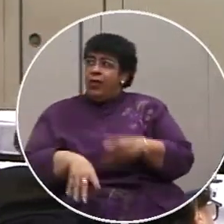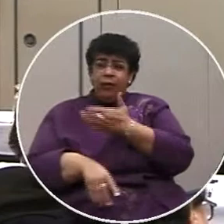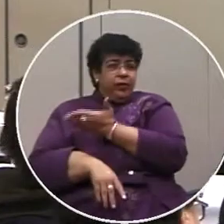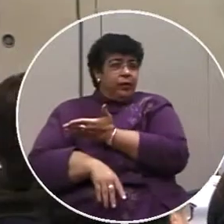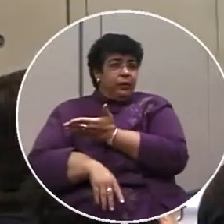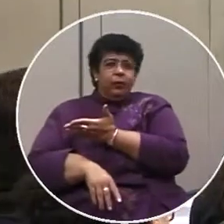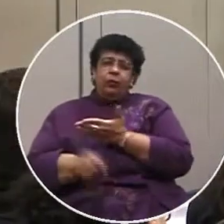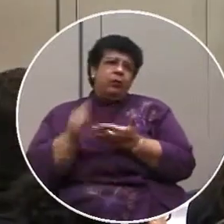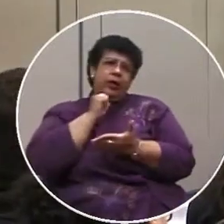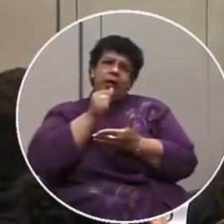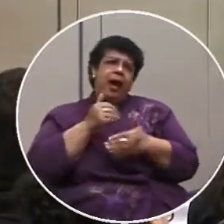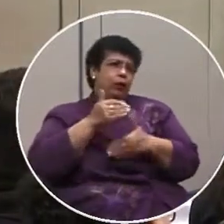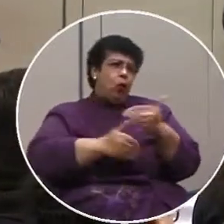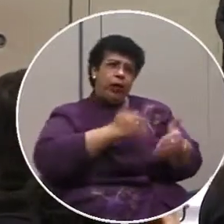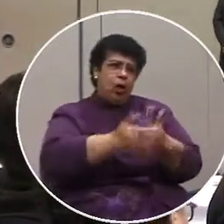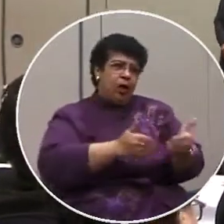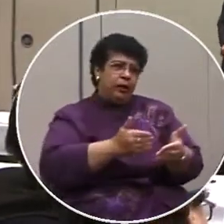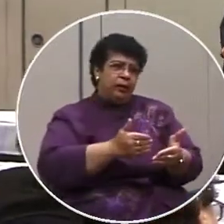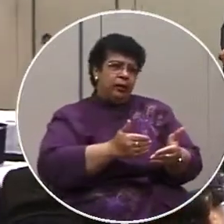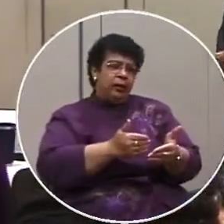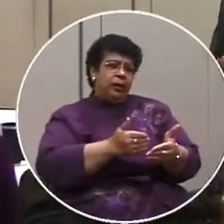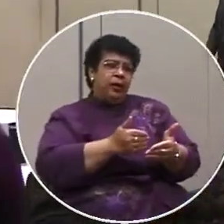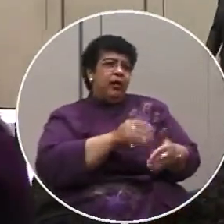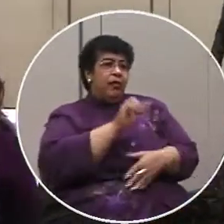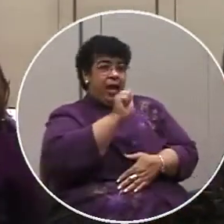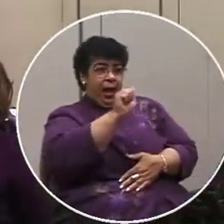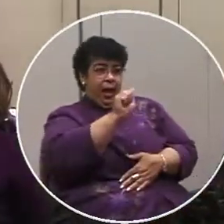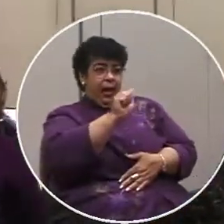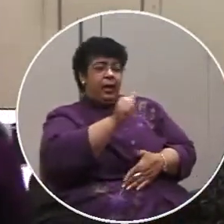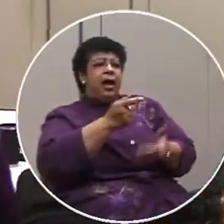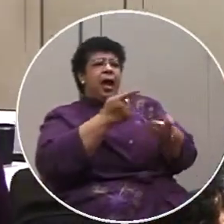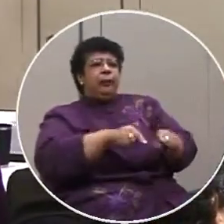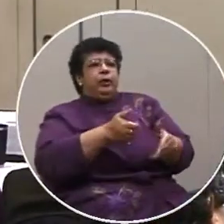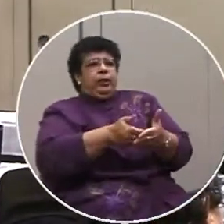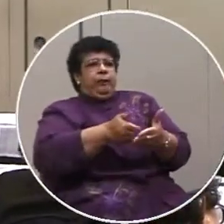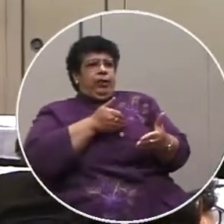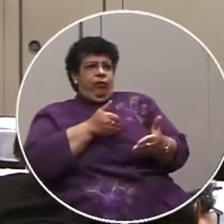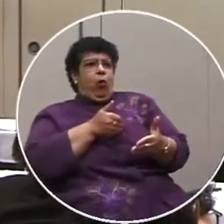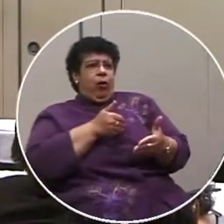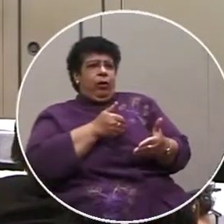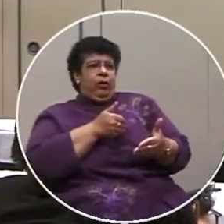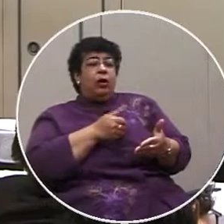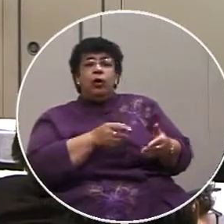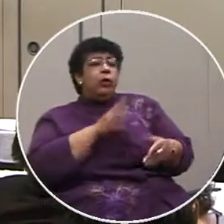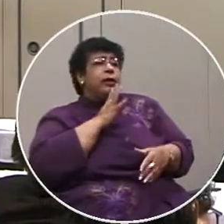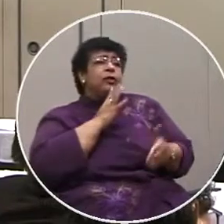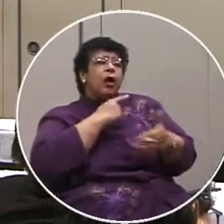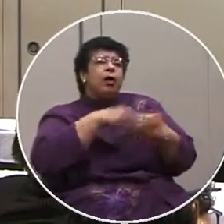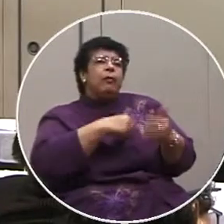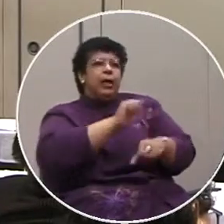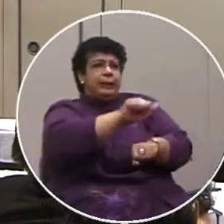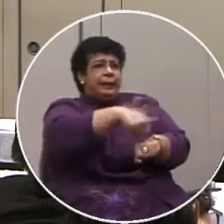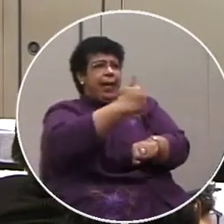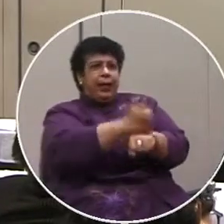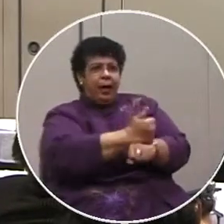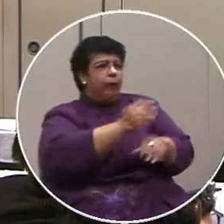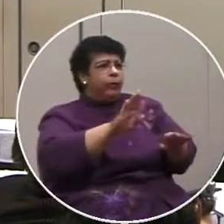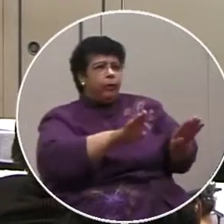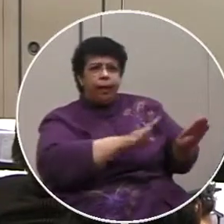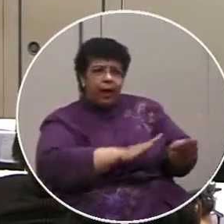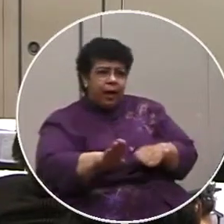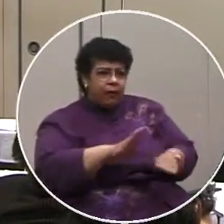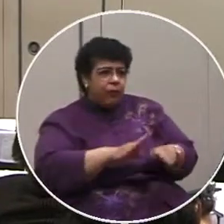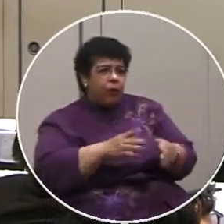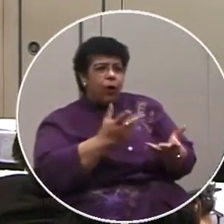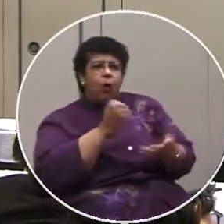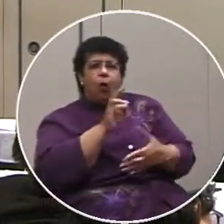moving on. The antecedents, what occurs before. We can talk about setting events. This sets up the behavior, occurs a